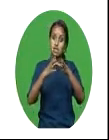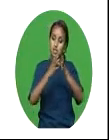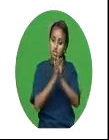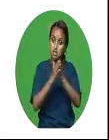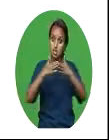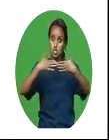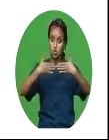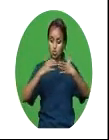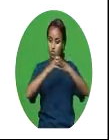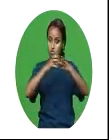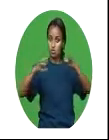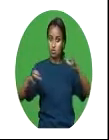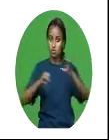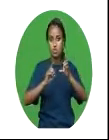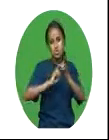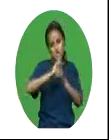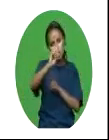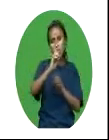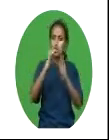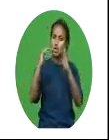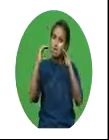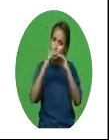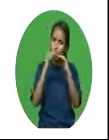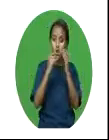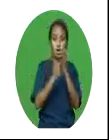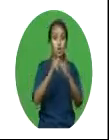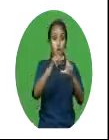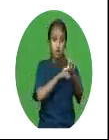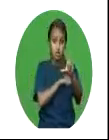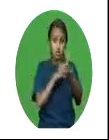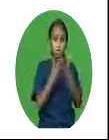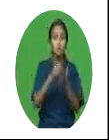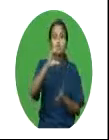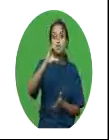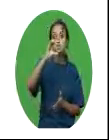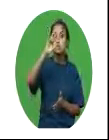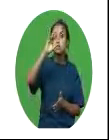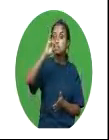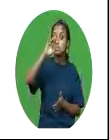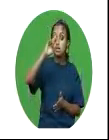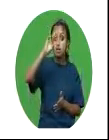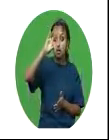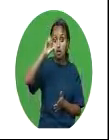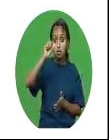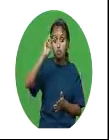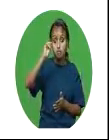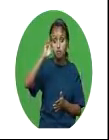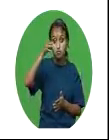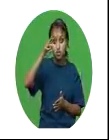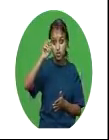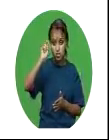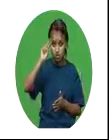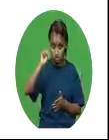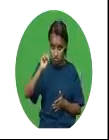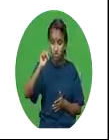line is straight and equal in length to the circumference of the cylinder. If the base